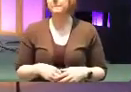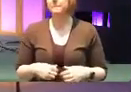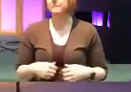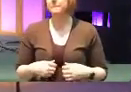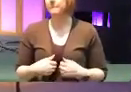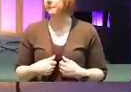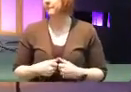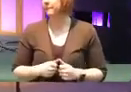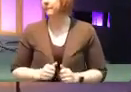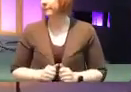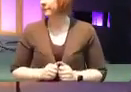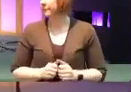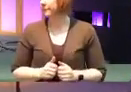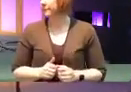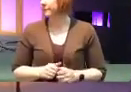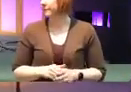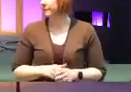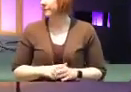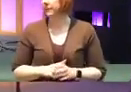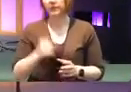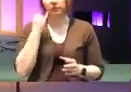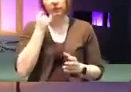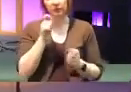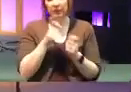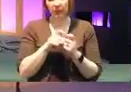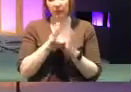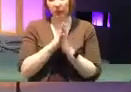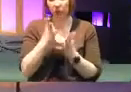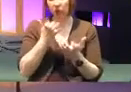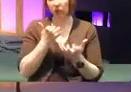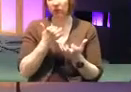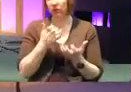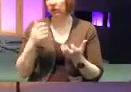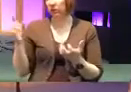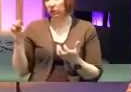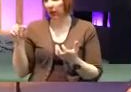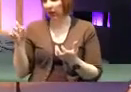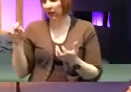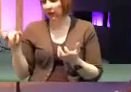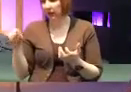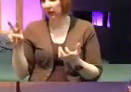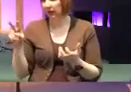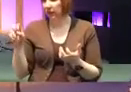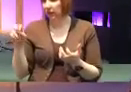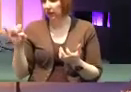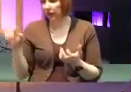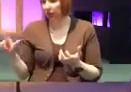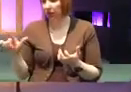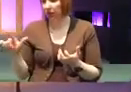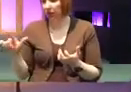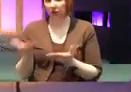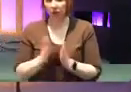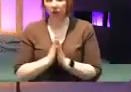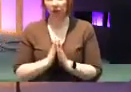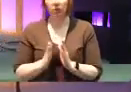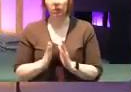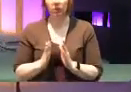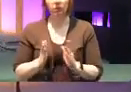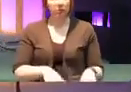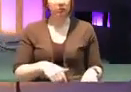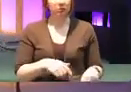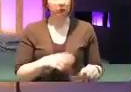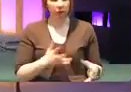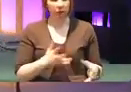as you want to. If you got something specifically that you'd like prayer for, be available here. Pastor Mondale, Amanda, you're here. Stay as long as you want to. This would be just a place of